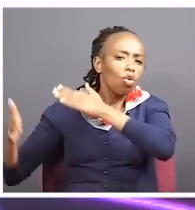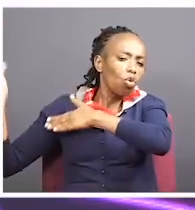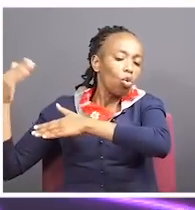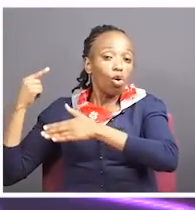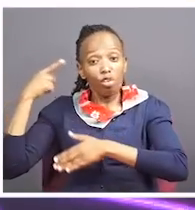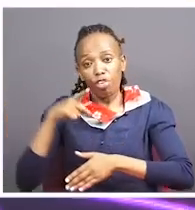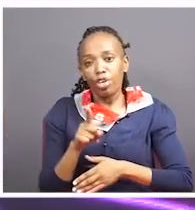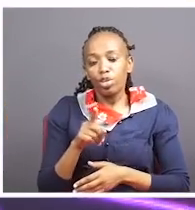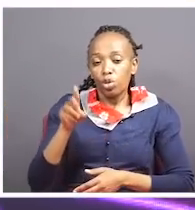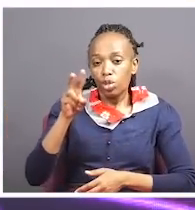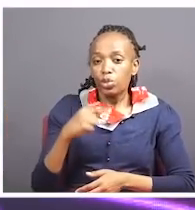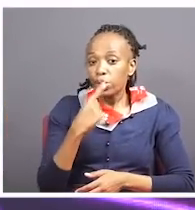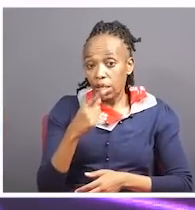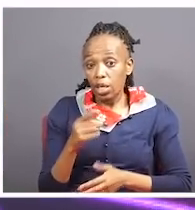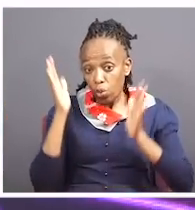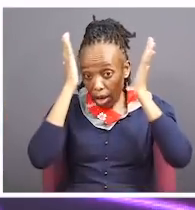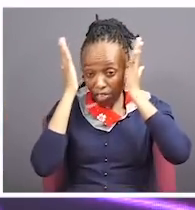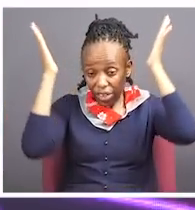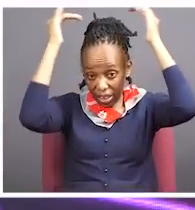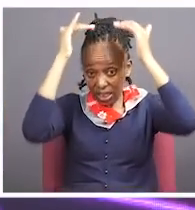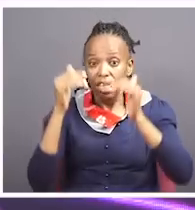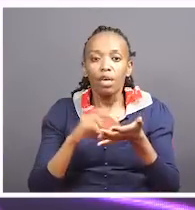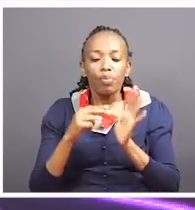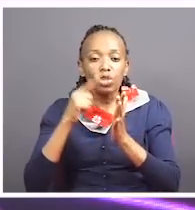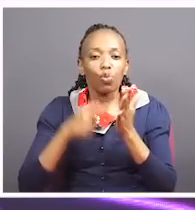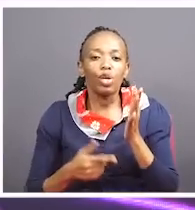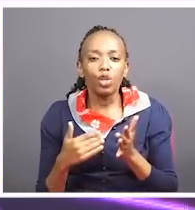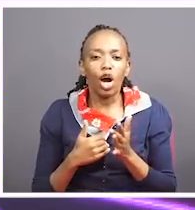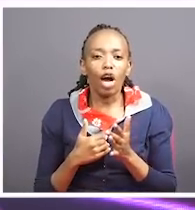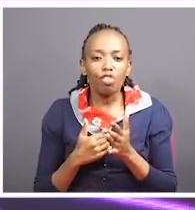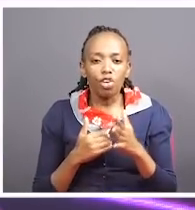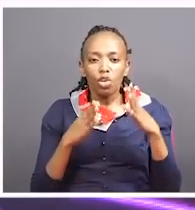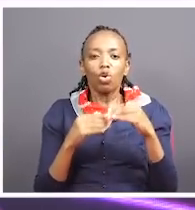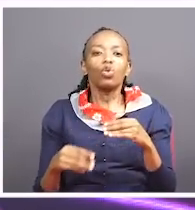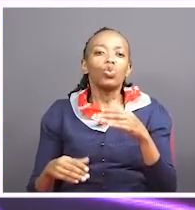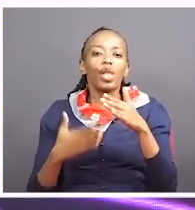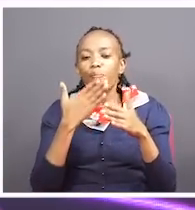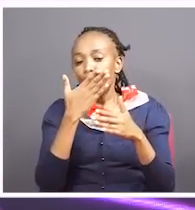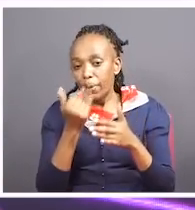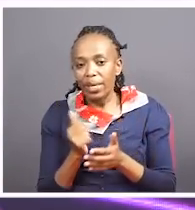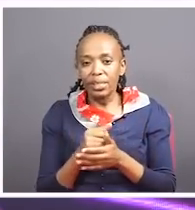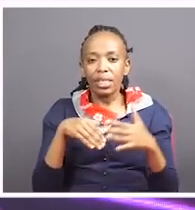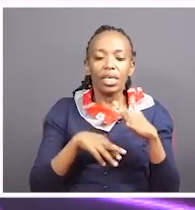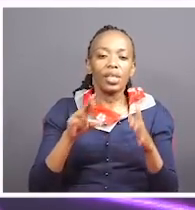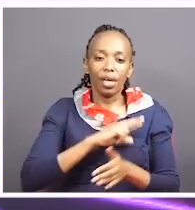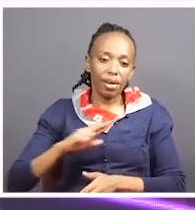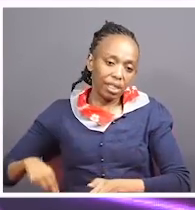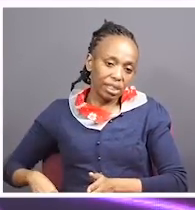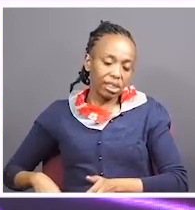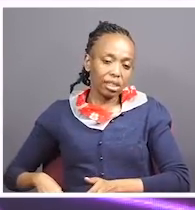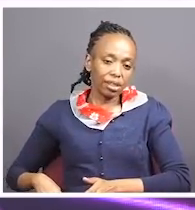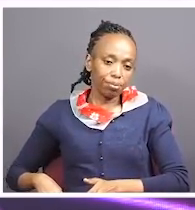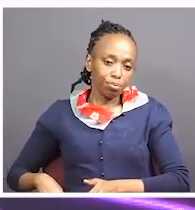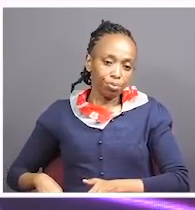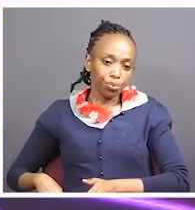those days, for you to say you are a Pharisee, it means you have got to the top of the top in the